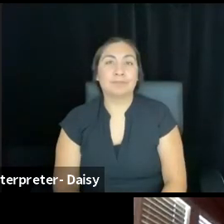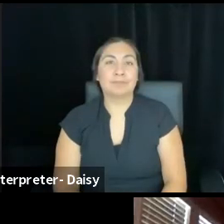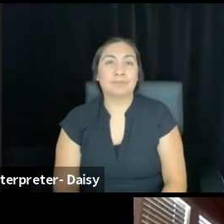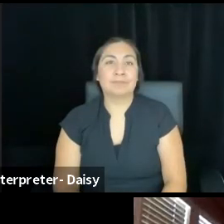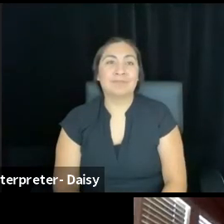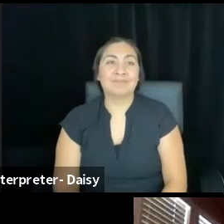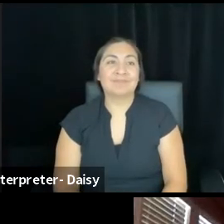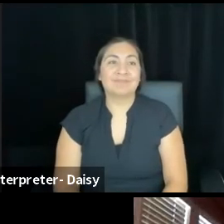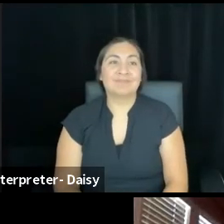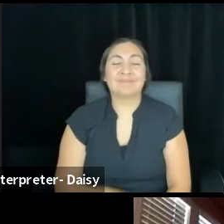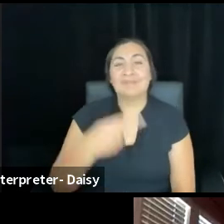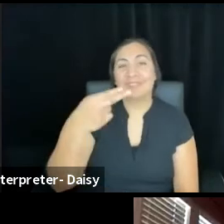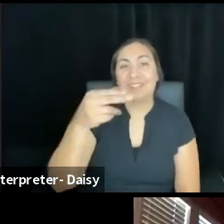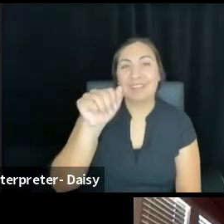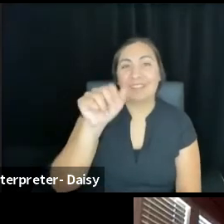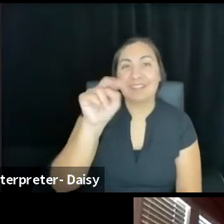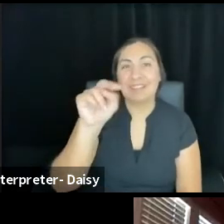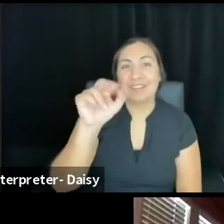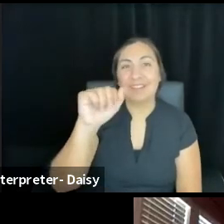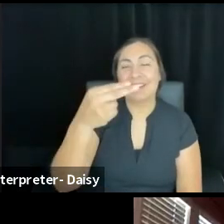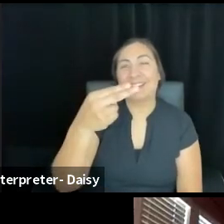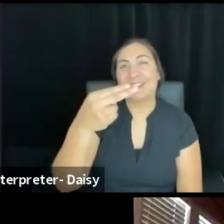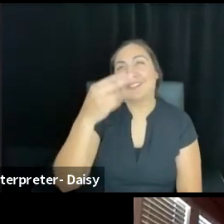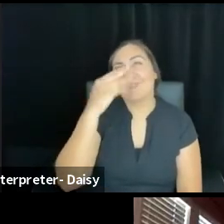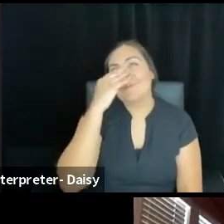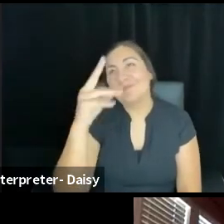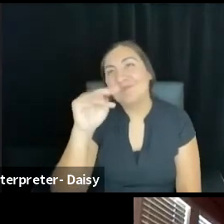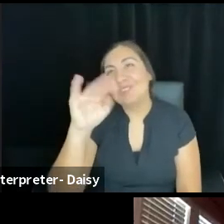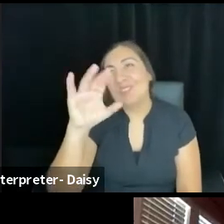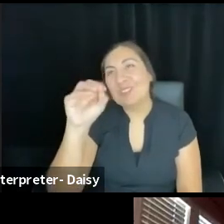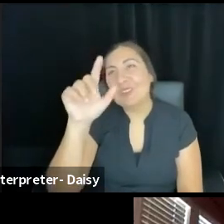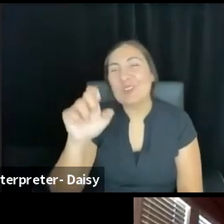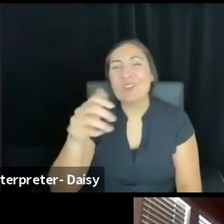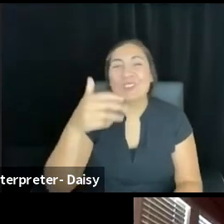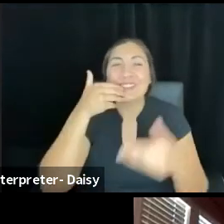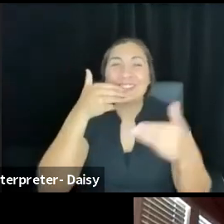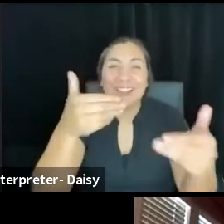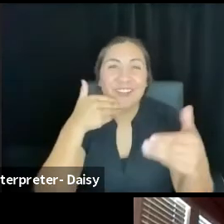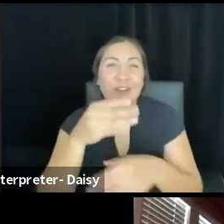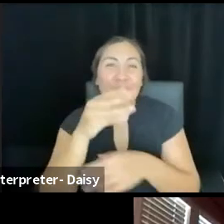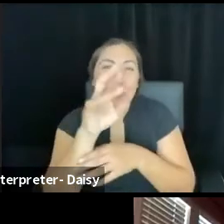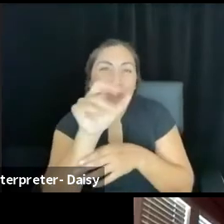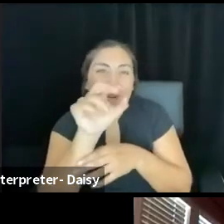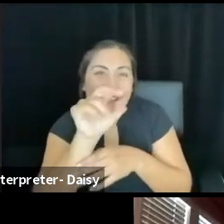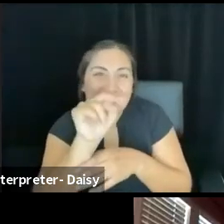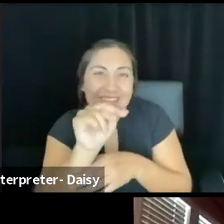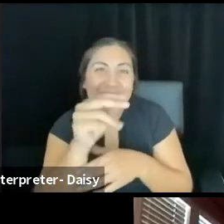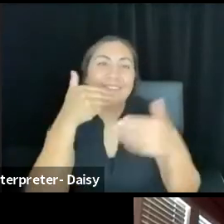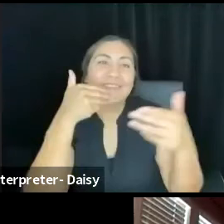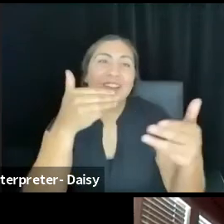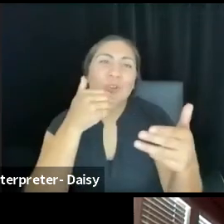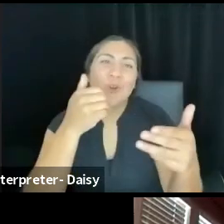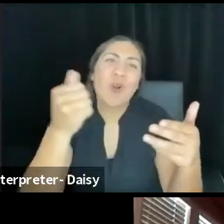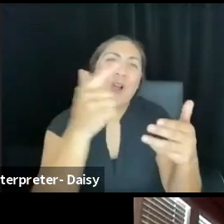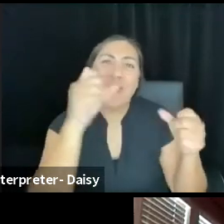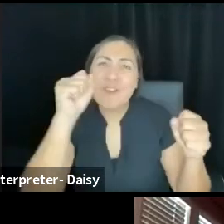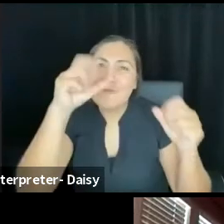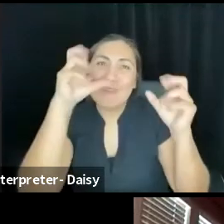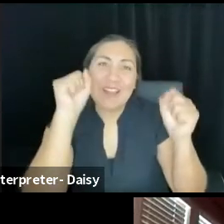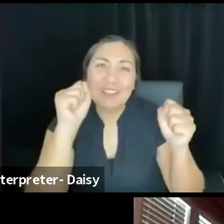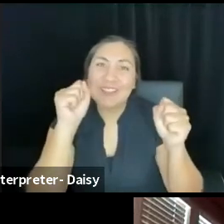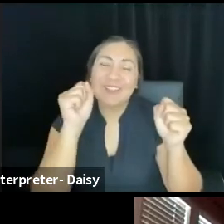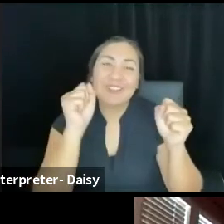Nicole, thank you, Bryan. Thank you to all of our amazing, amazing contributors today. Thank you all so much